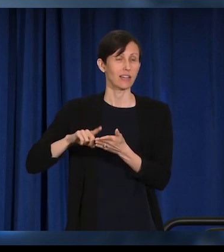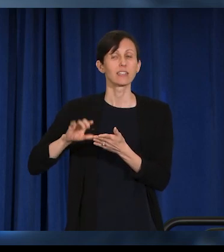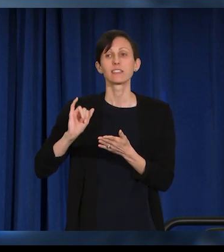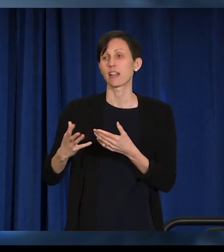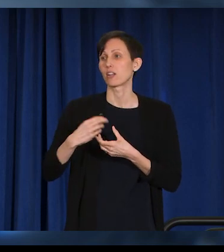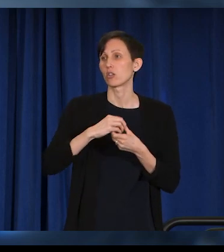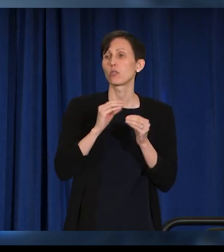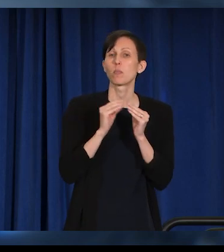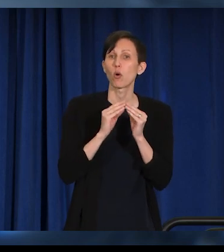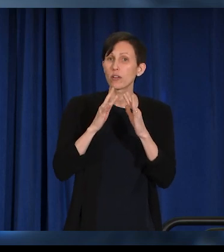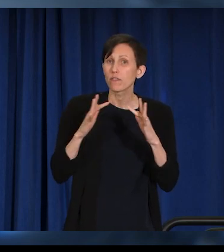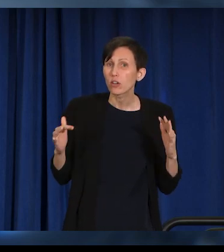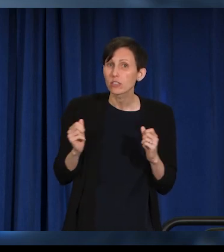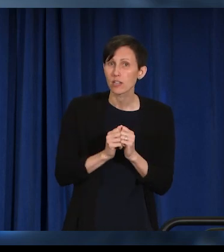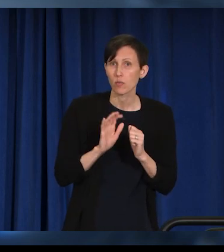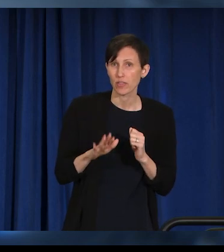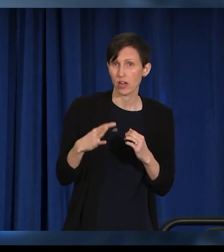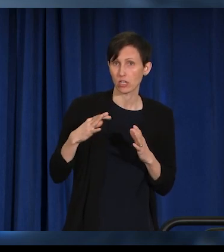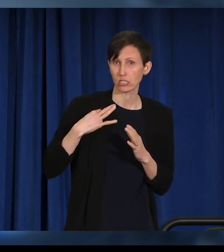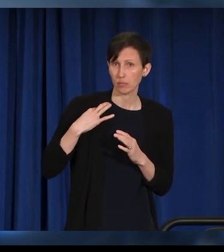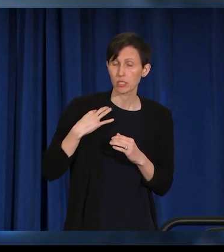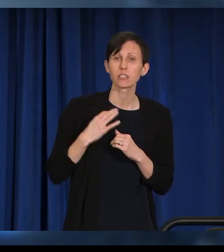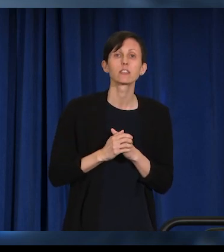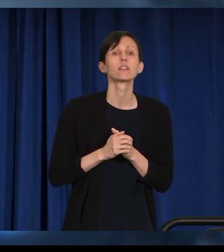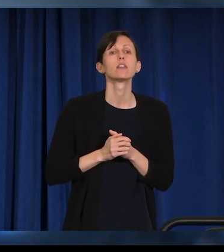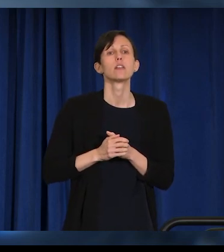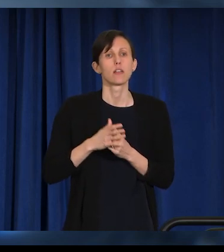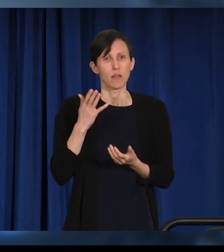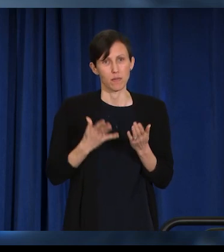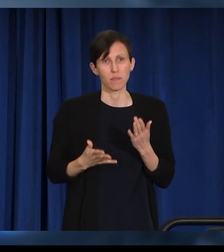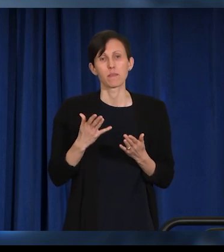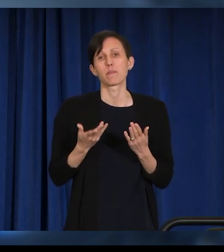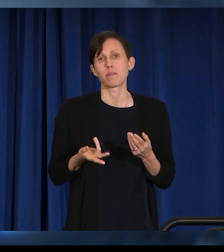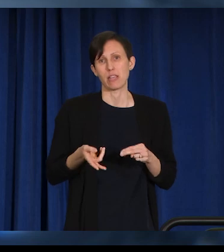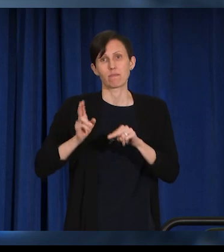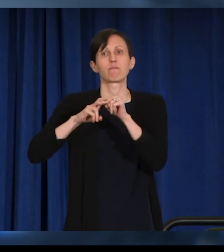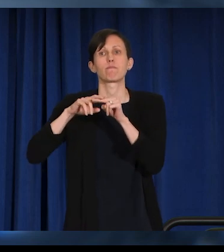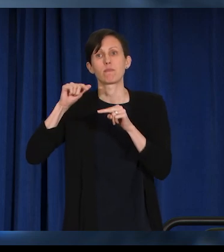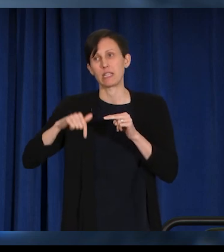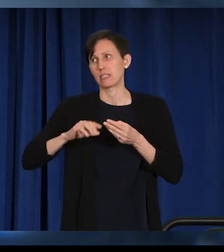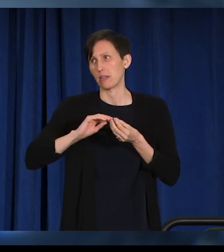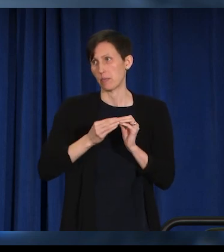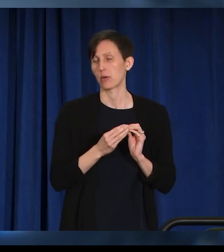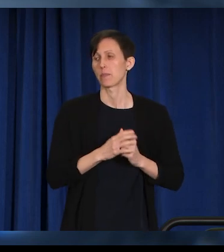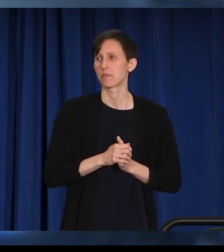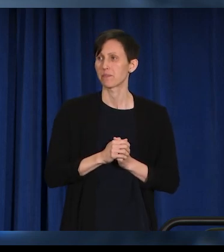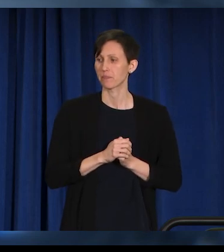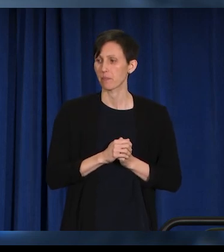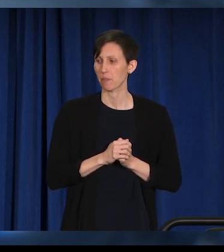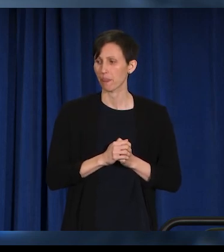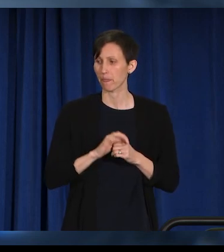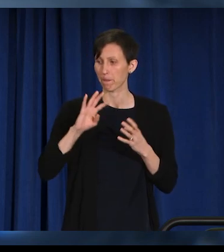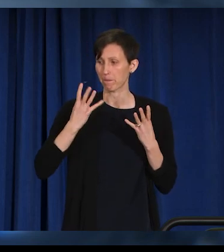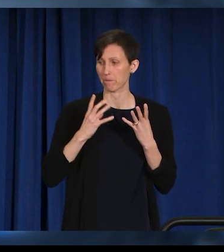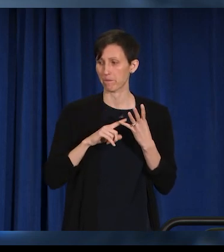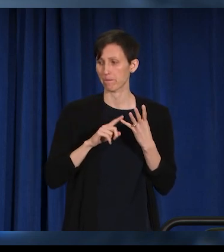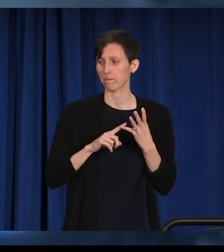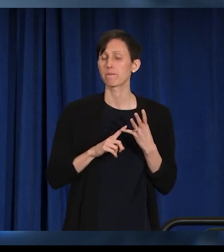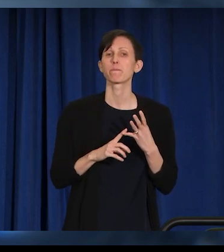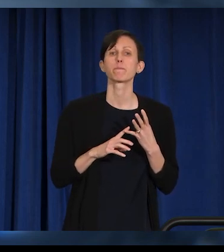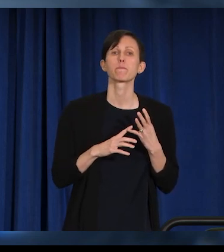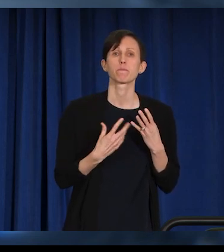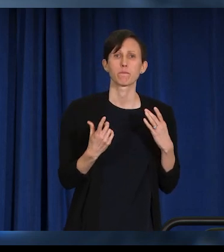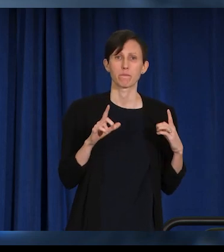in better definition criteria and another shift in prevalence estimates. Fourth, Framing neurotypes